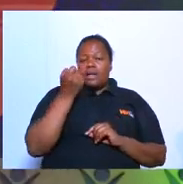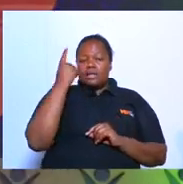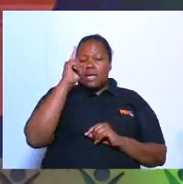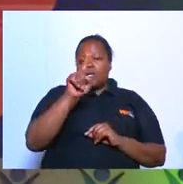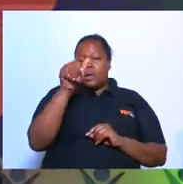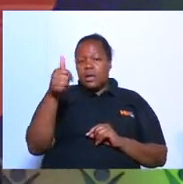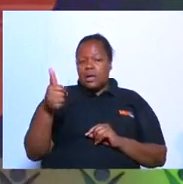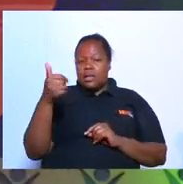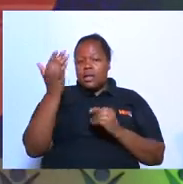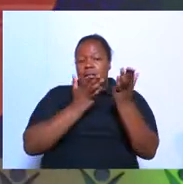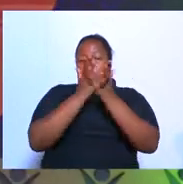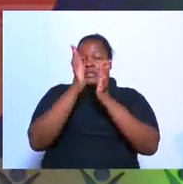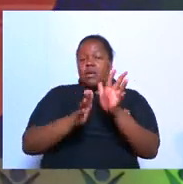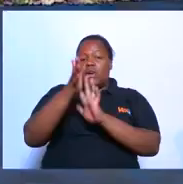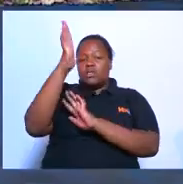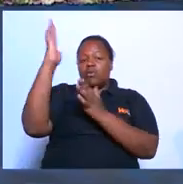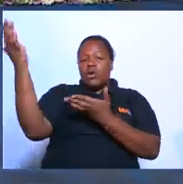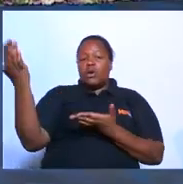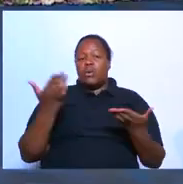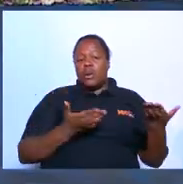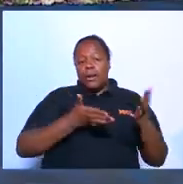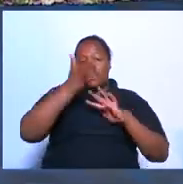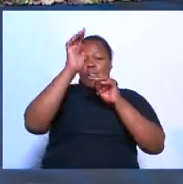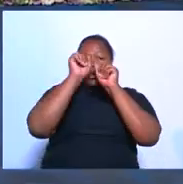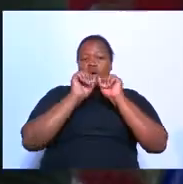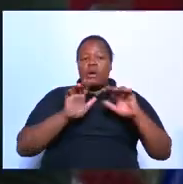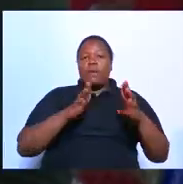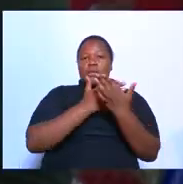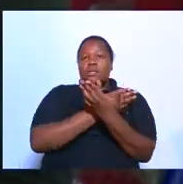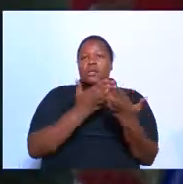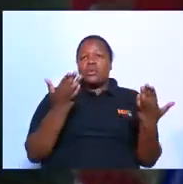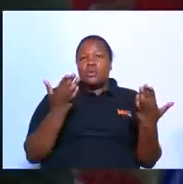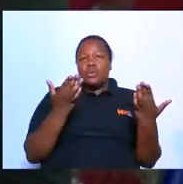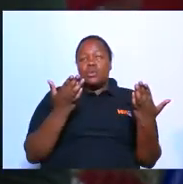servant of God most welcome God bless you